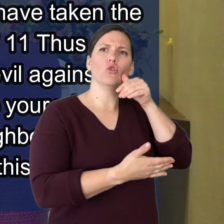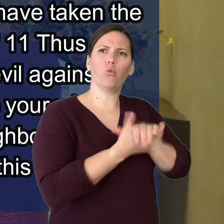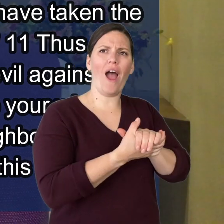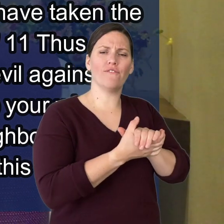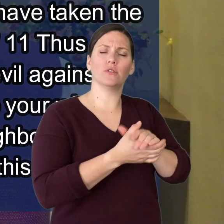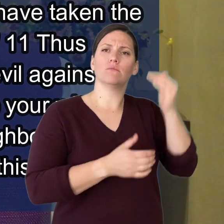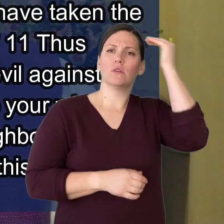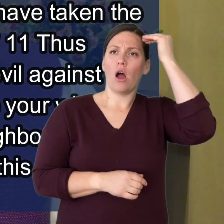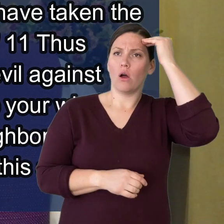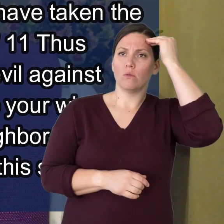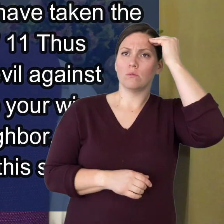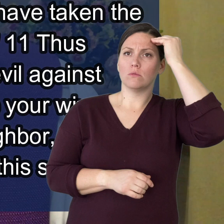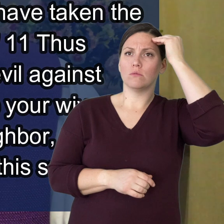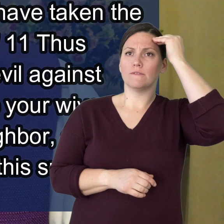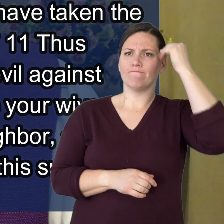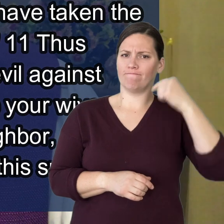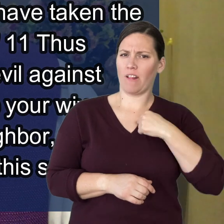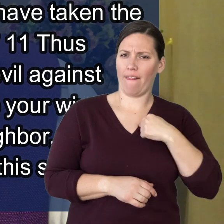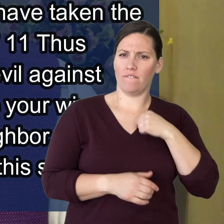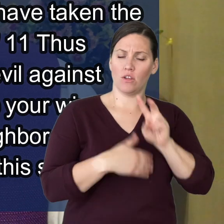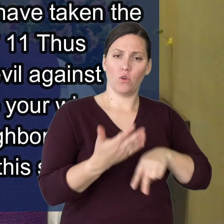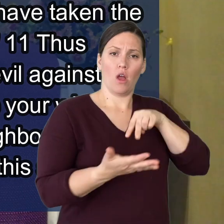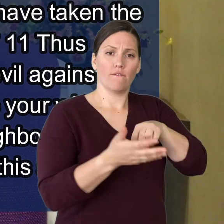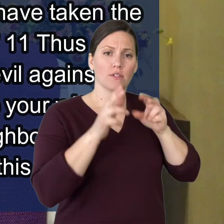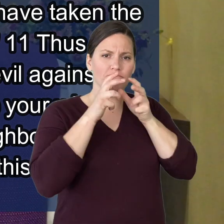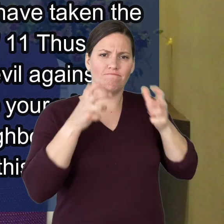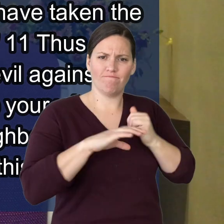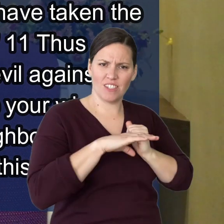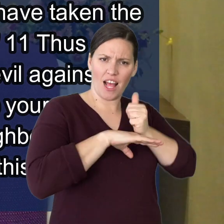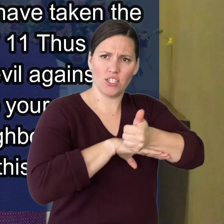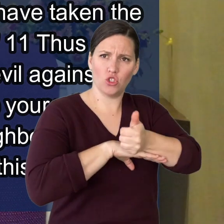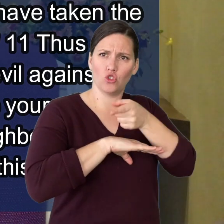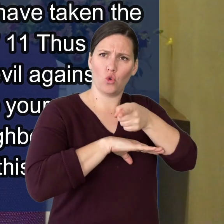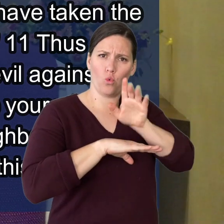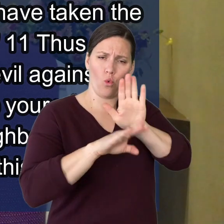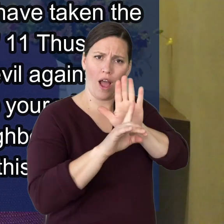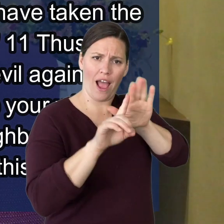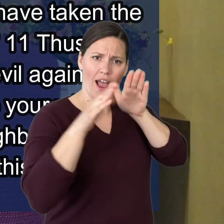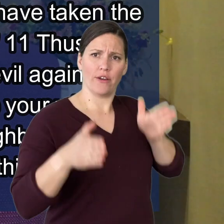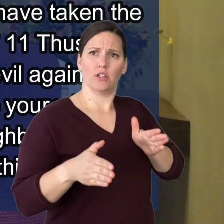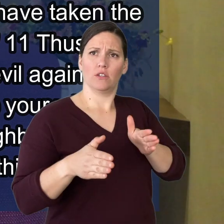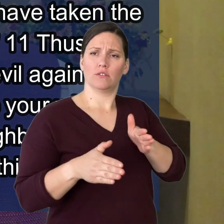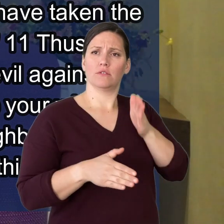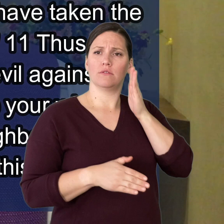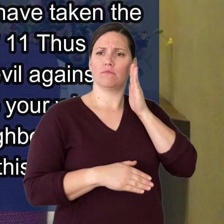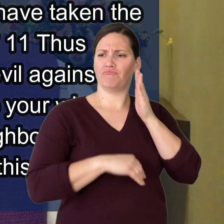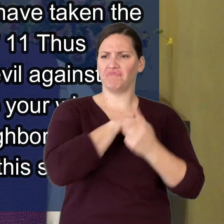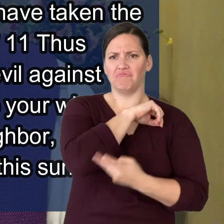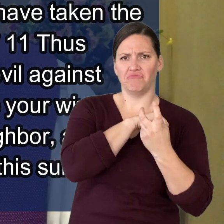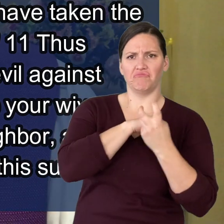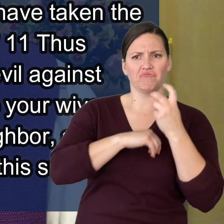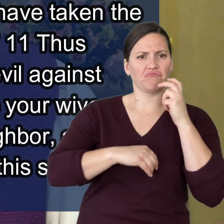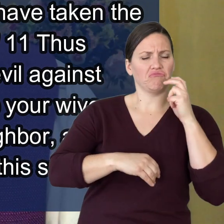Lord, behold, I will raise up evil against you out of your own house, and I will take your